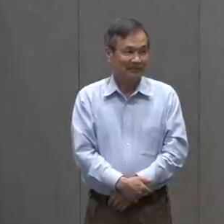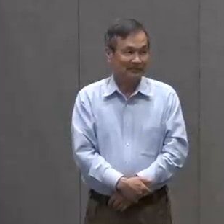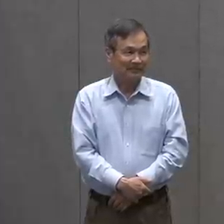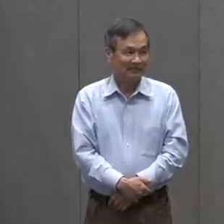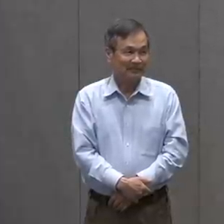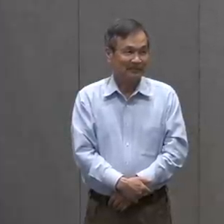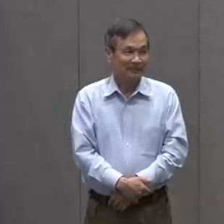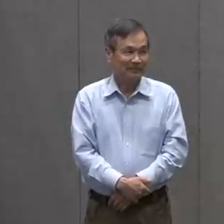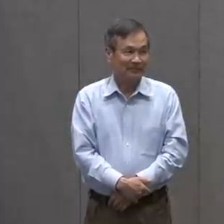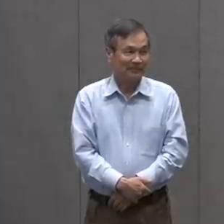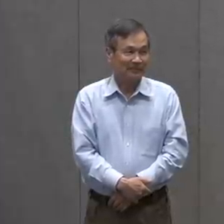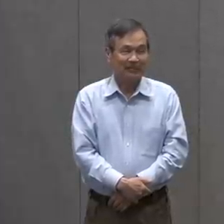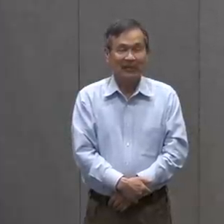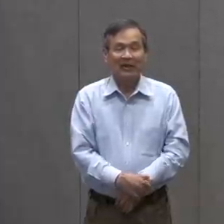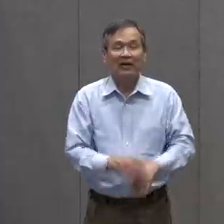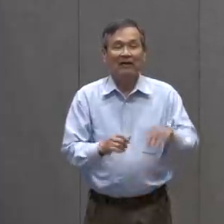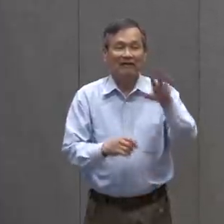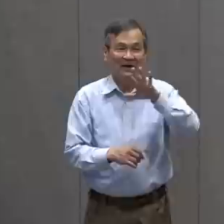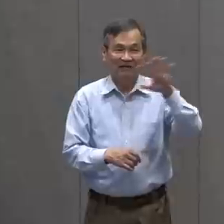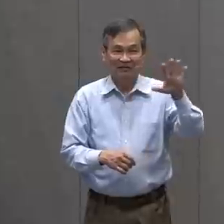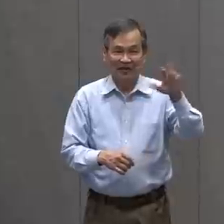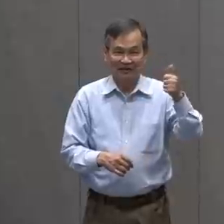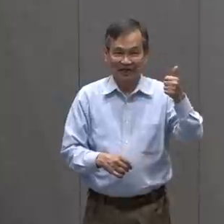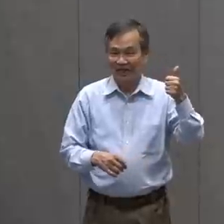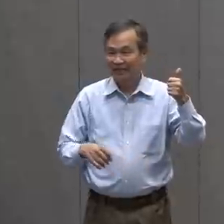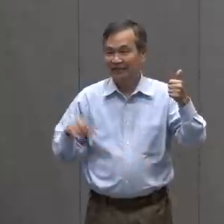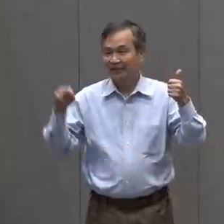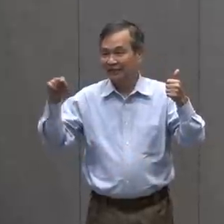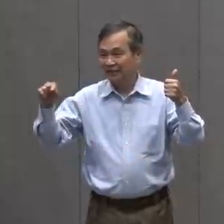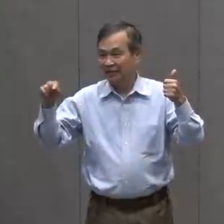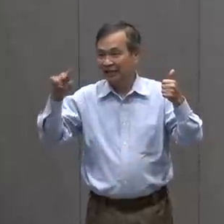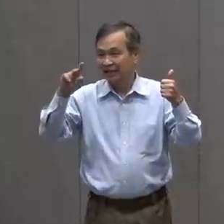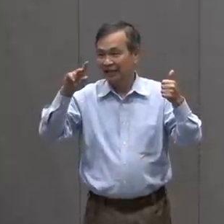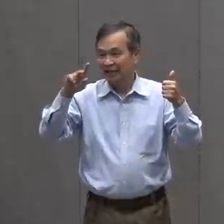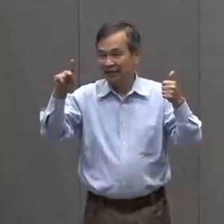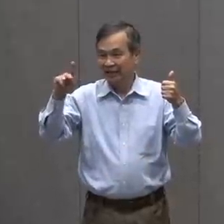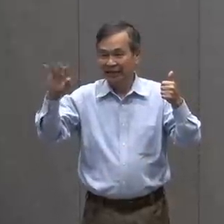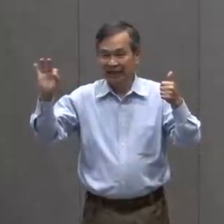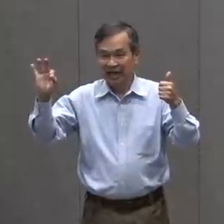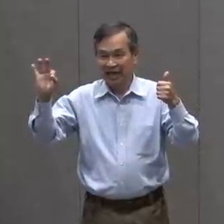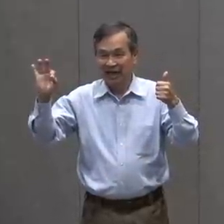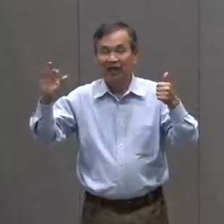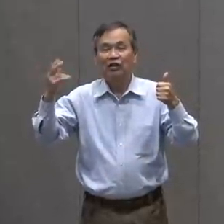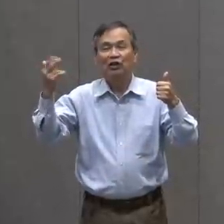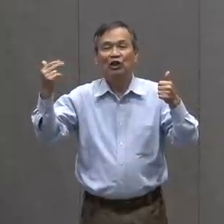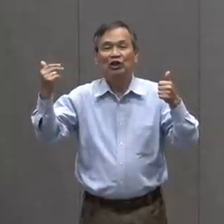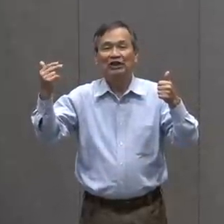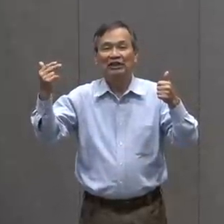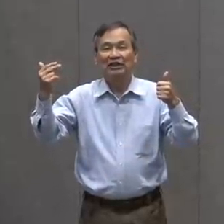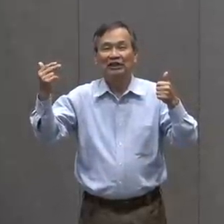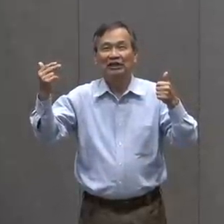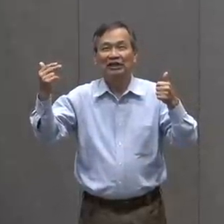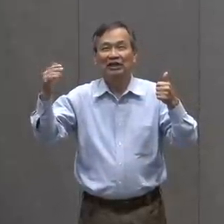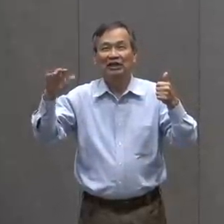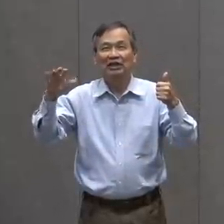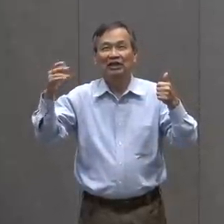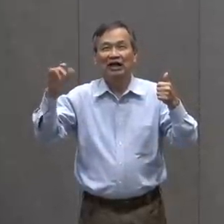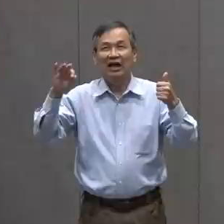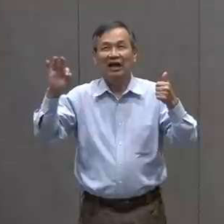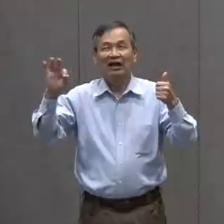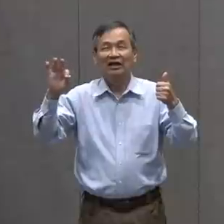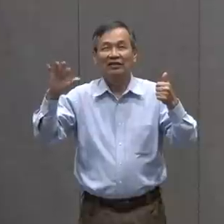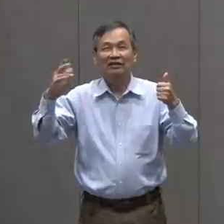Ooh. 5 and 5, which is 10. And king and 9, it's 13 and 9. Oh, my.